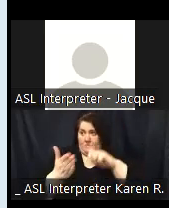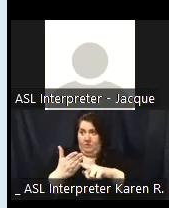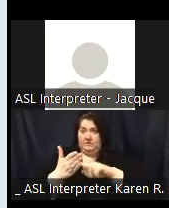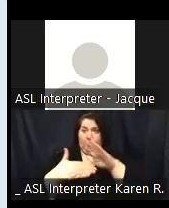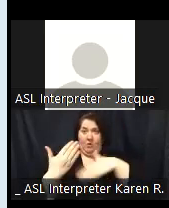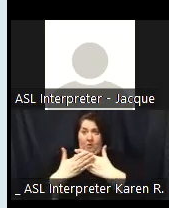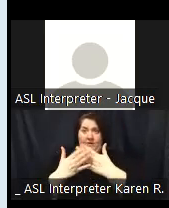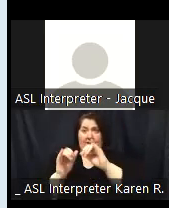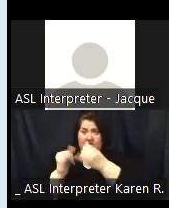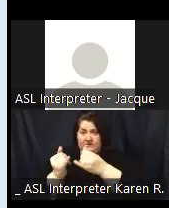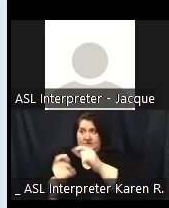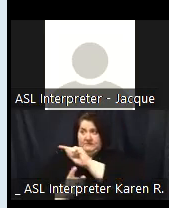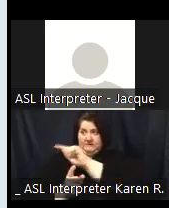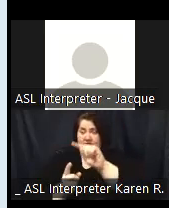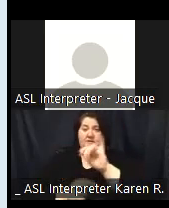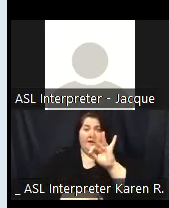assessment, and IFSP meetings,